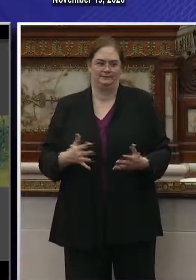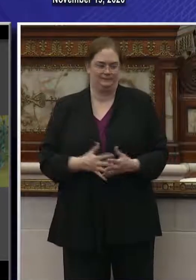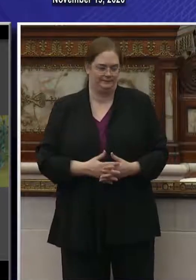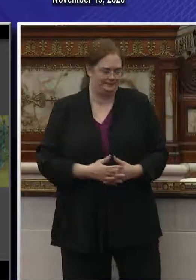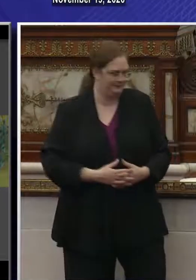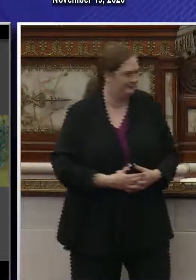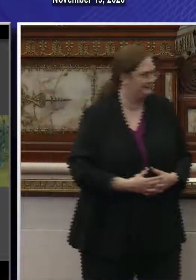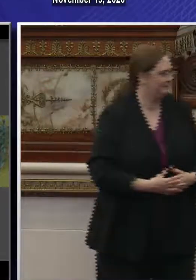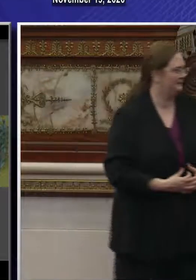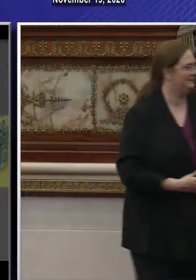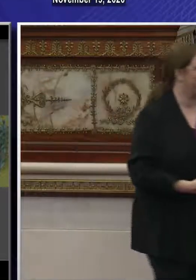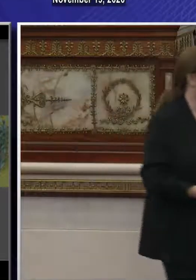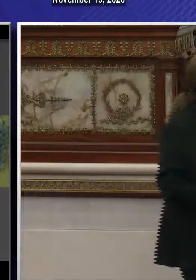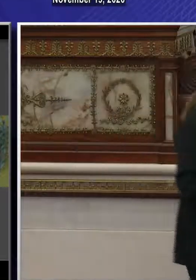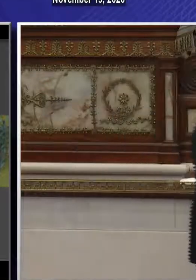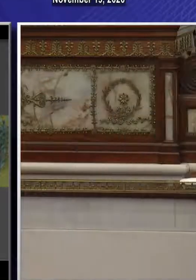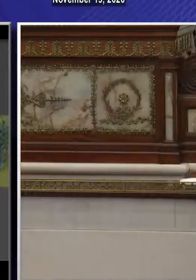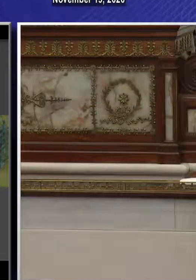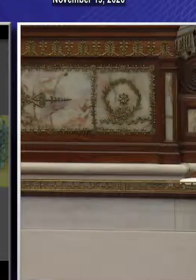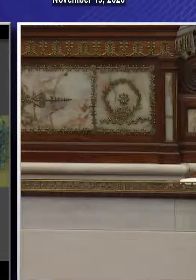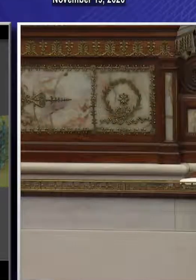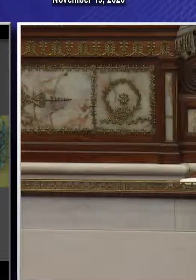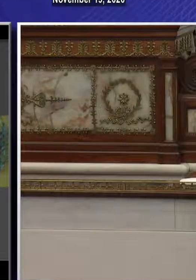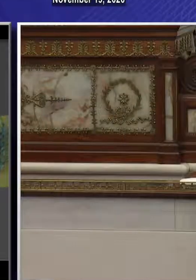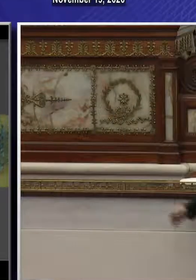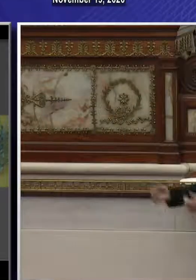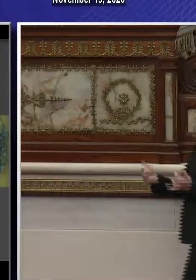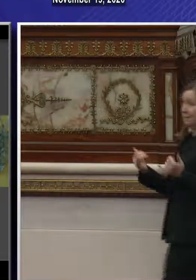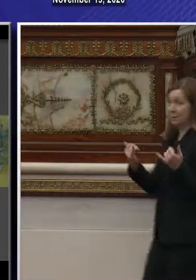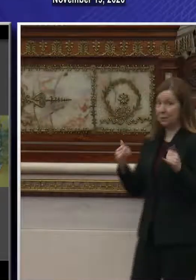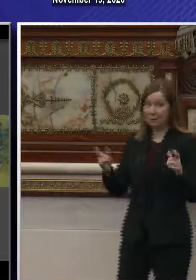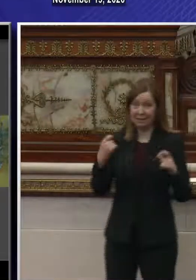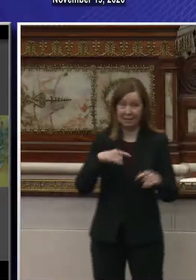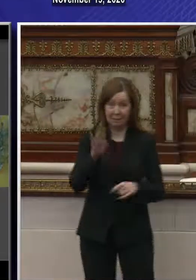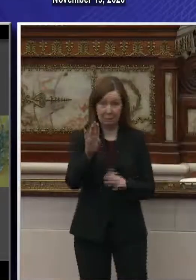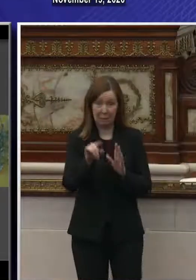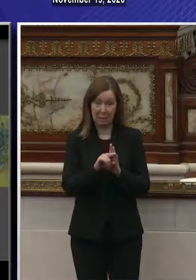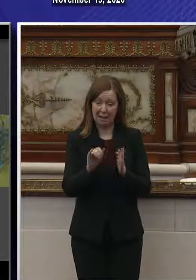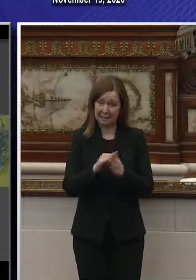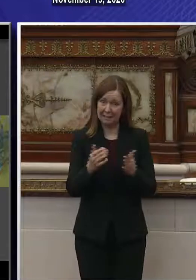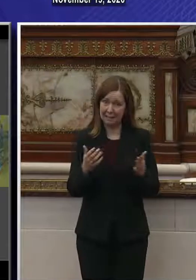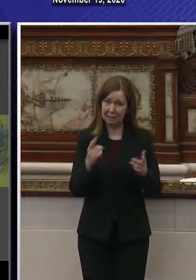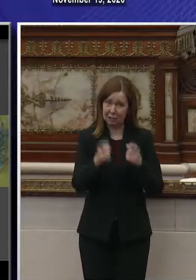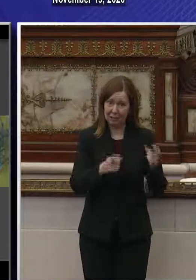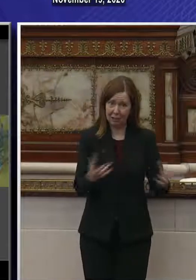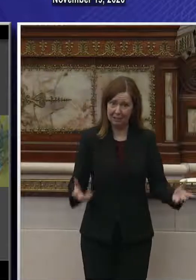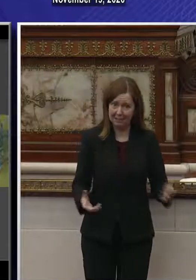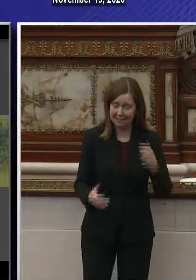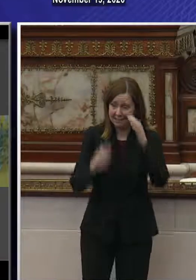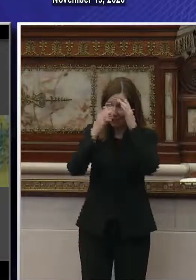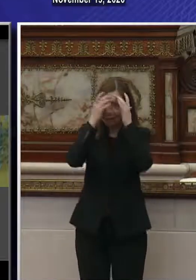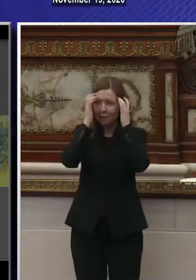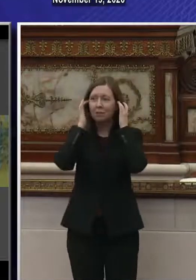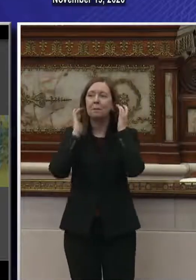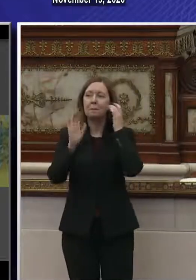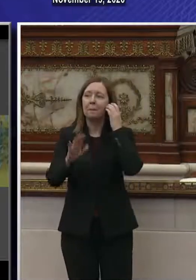So you still only give us a B-? That's pretty generous. Well, No